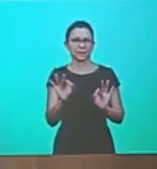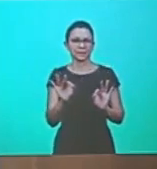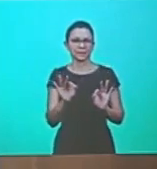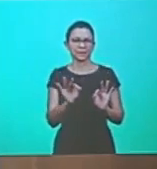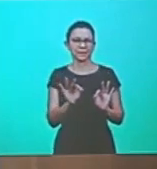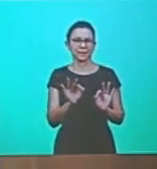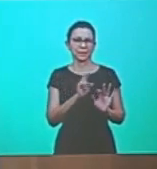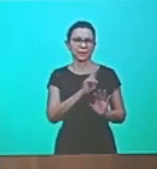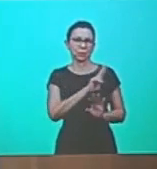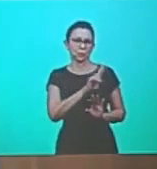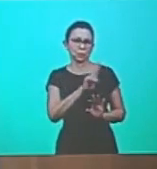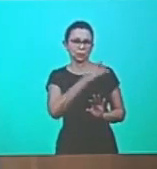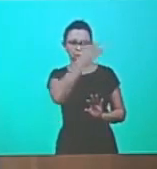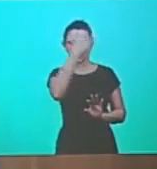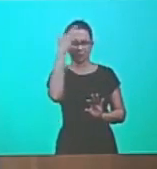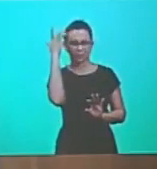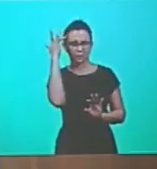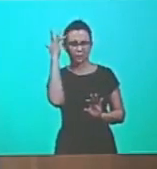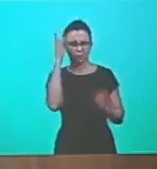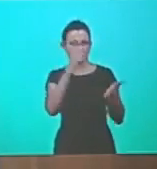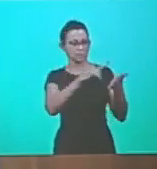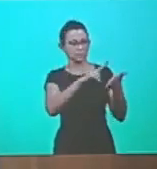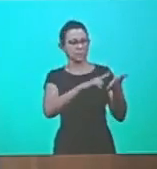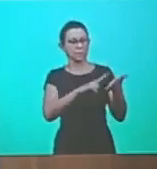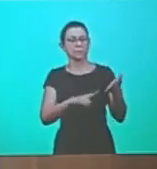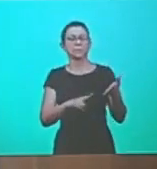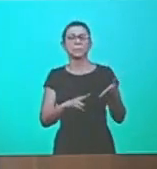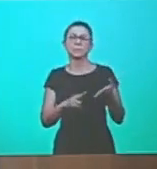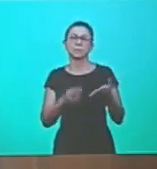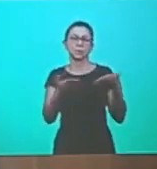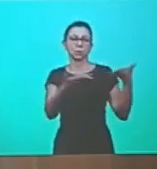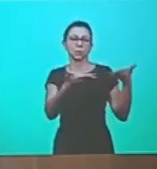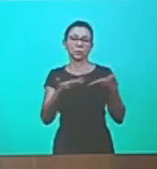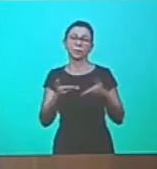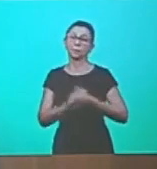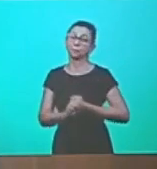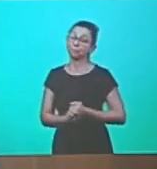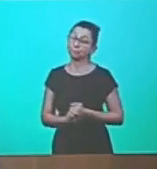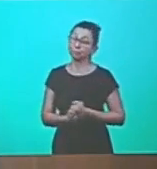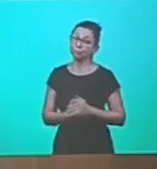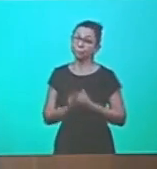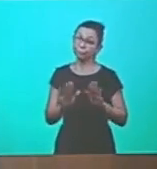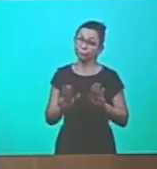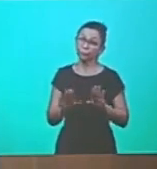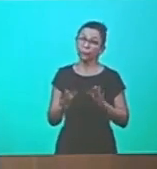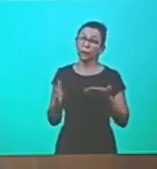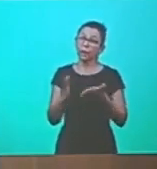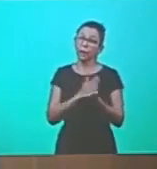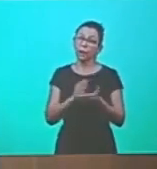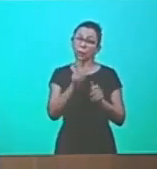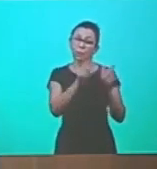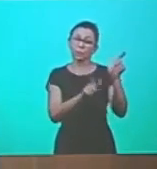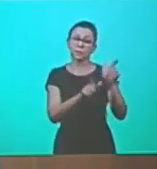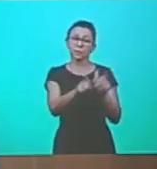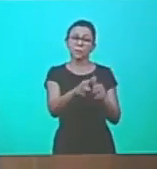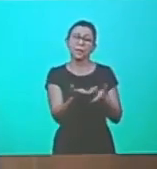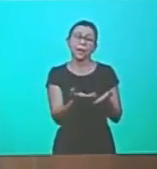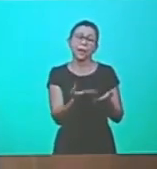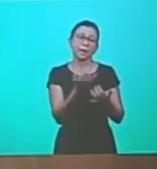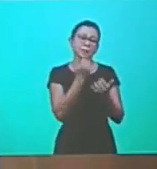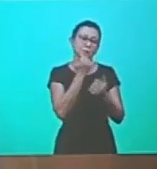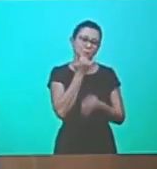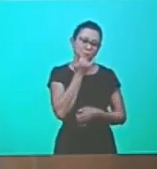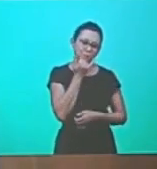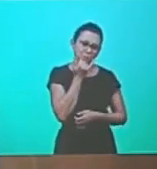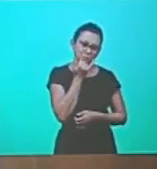When we make this list of guests for the wedding, some people are going to go up to you and say,